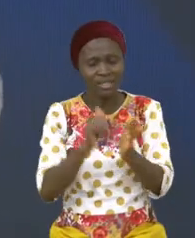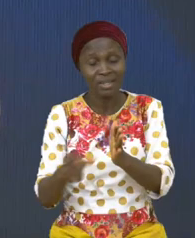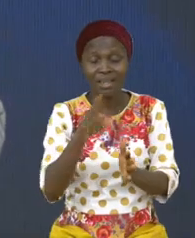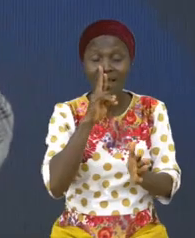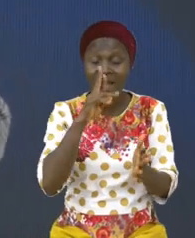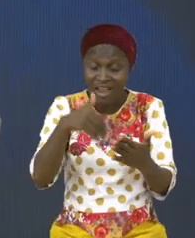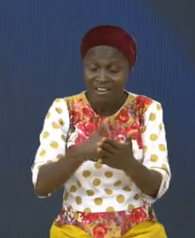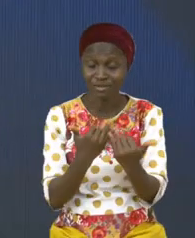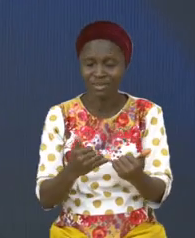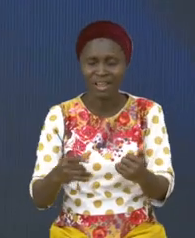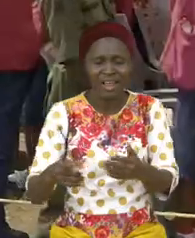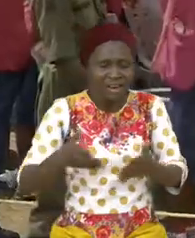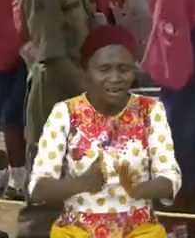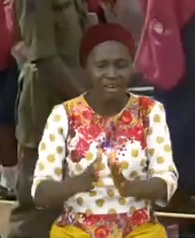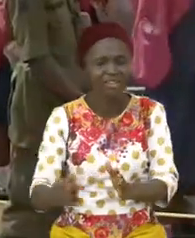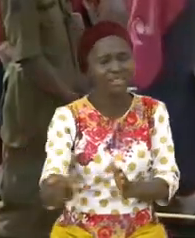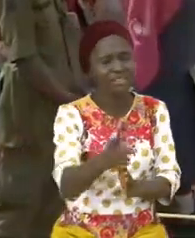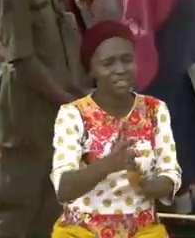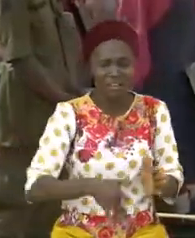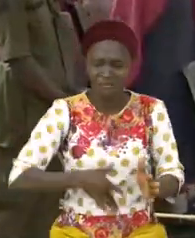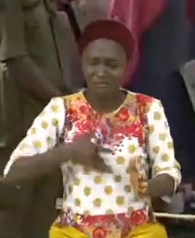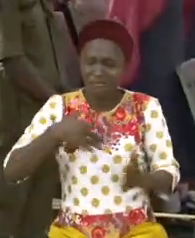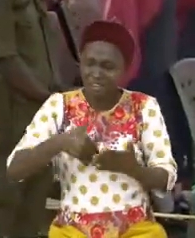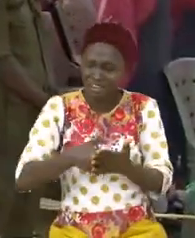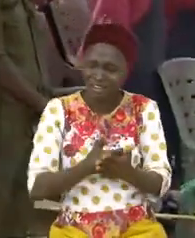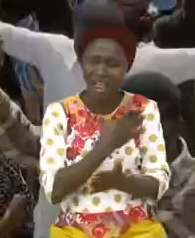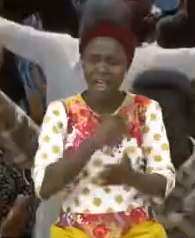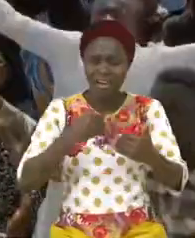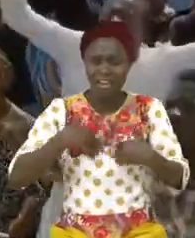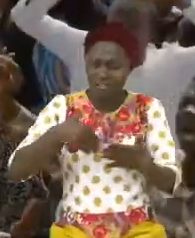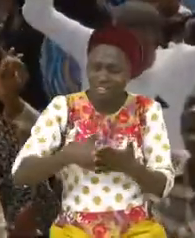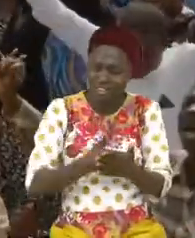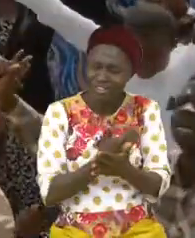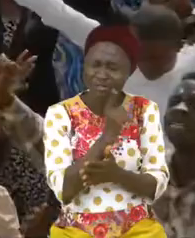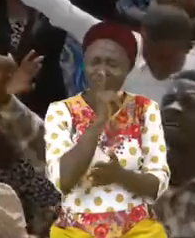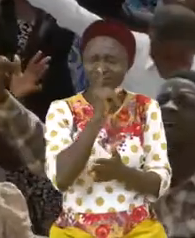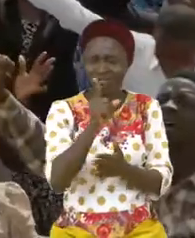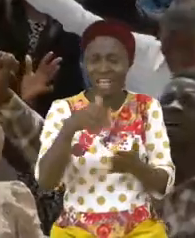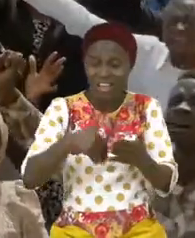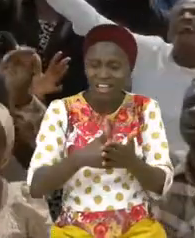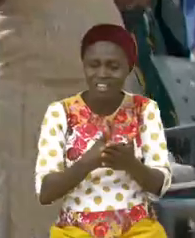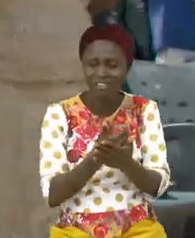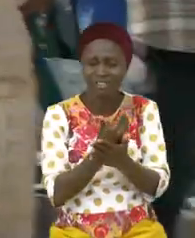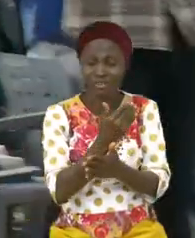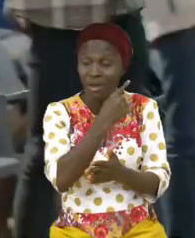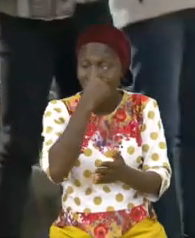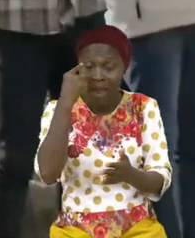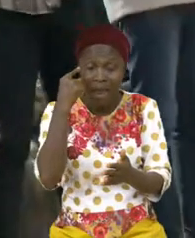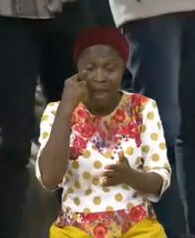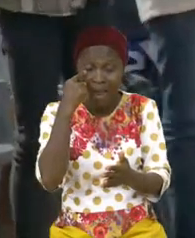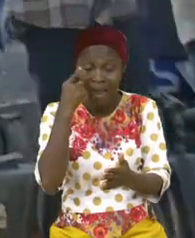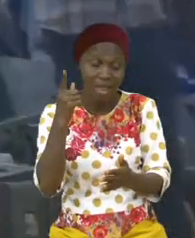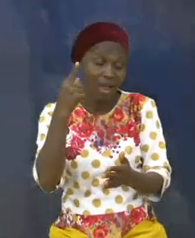them feel new. Let them have a new assurance, a new eyesight,